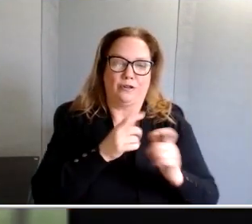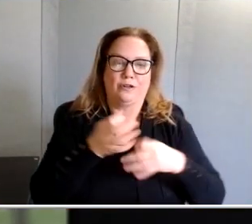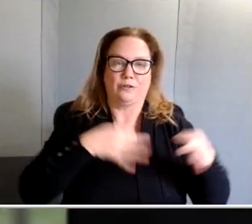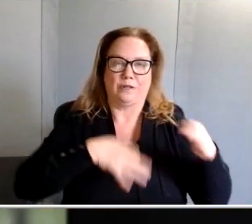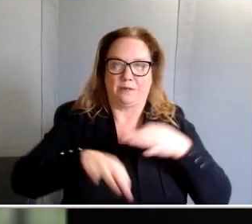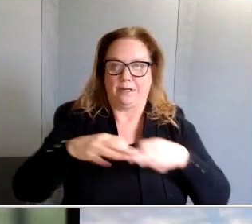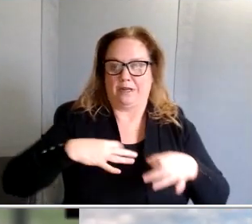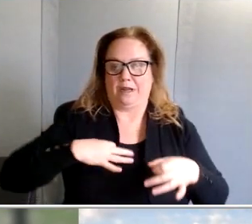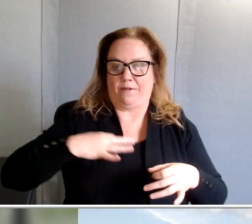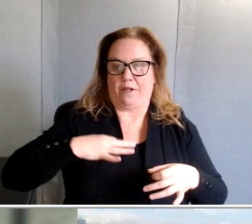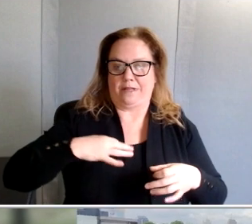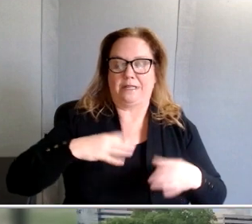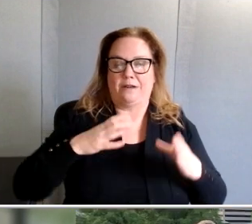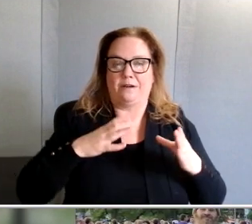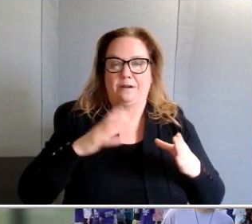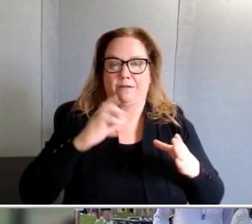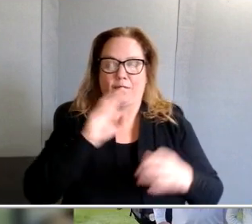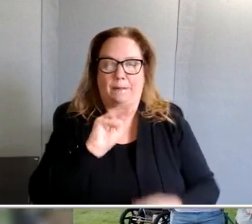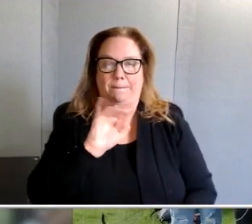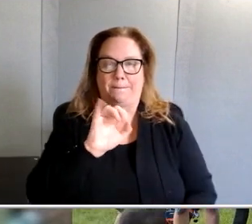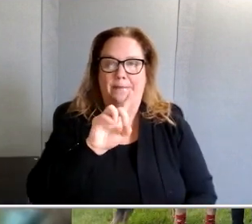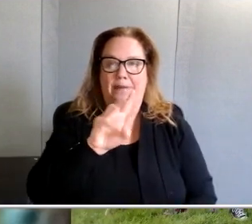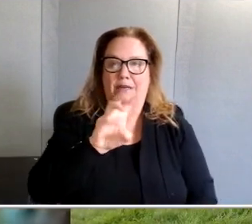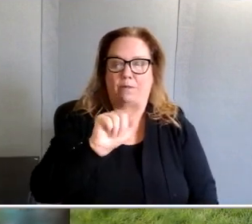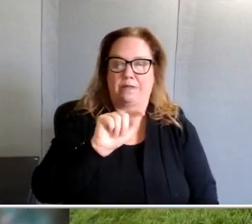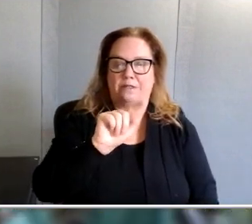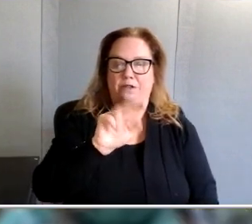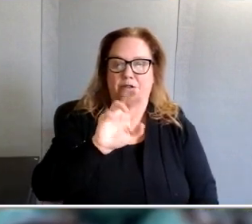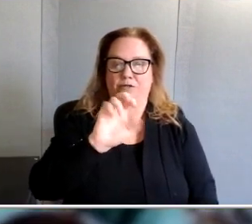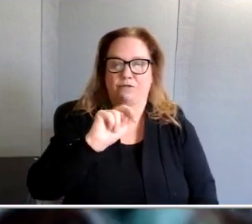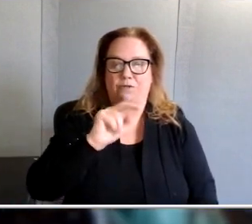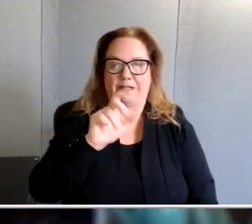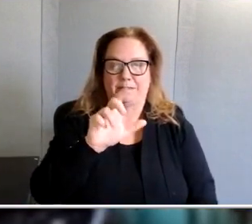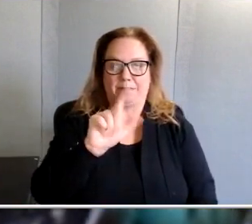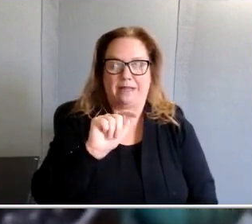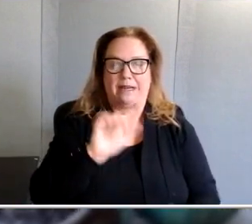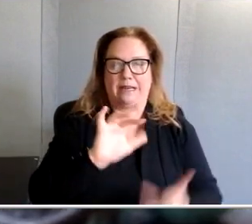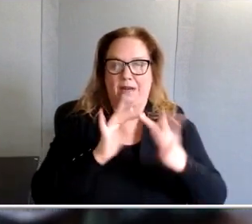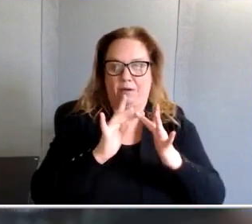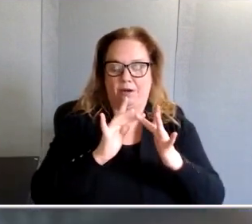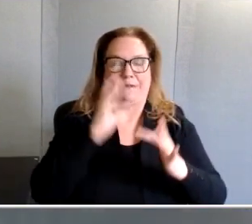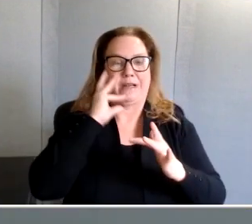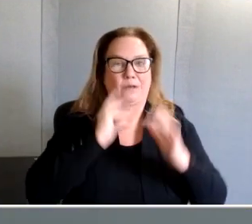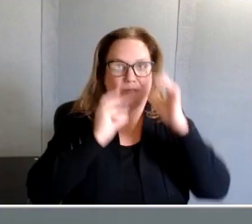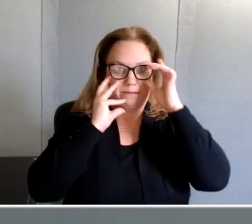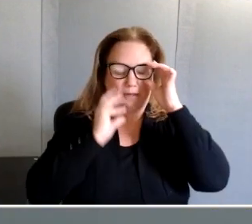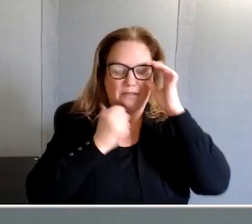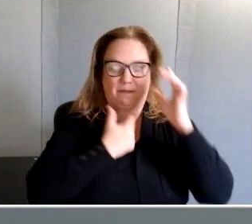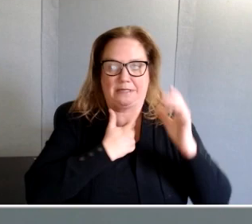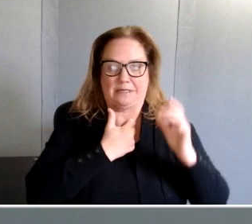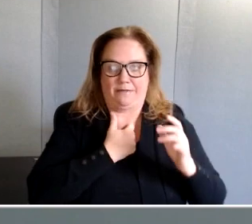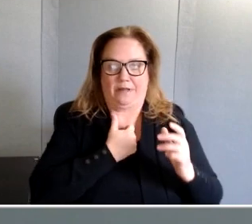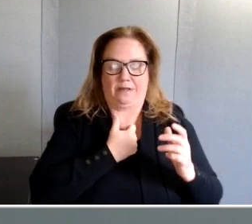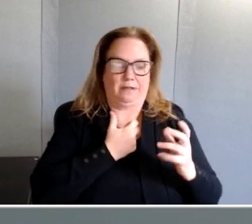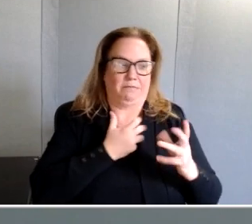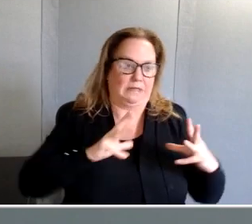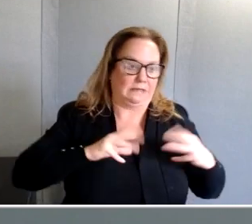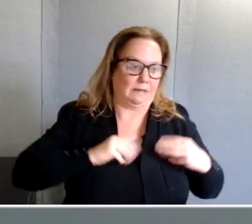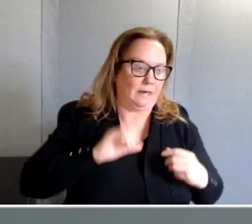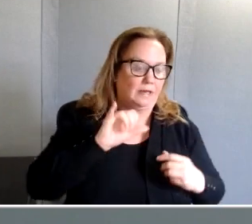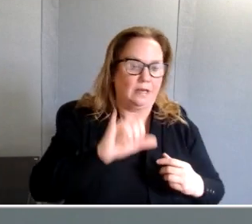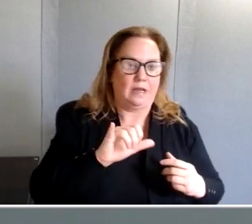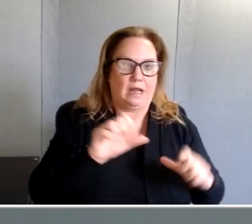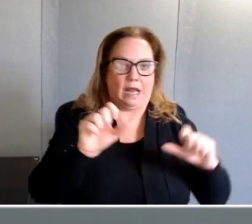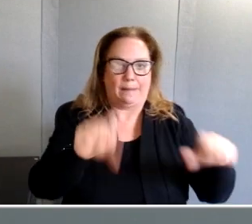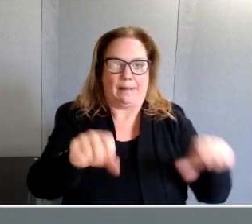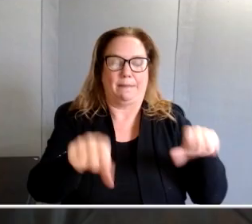volunteer ambassador for the Midwest Transplant Network. Having been through it and having to come to terms with it, I think I'm able